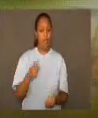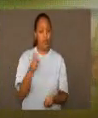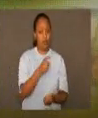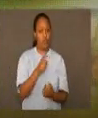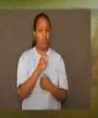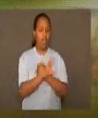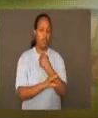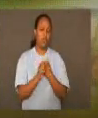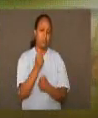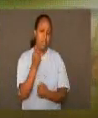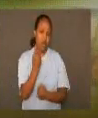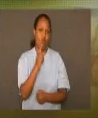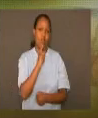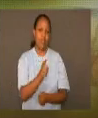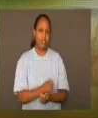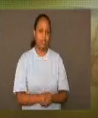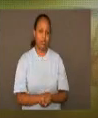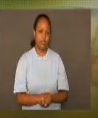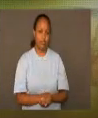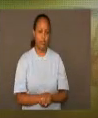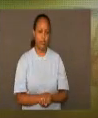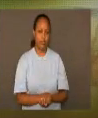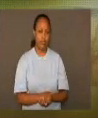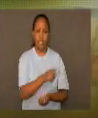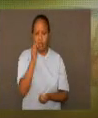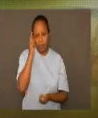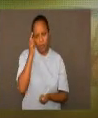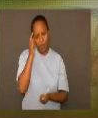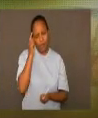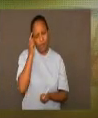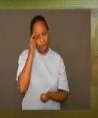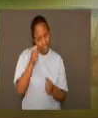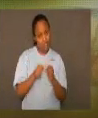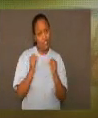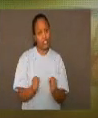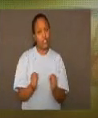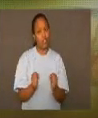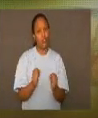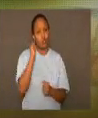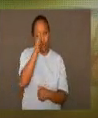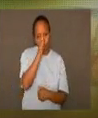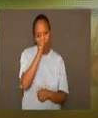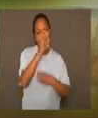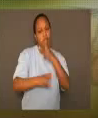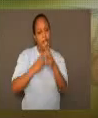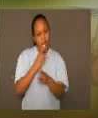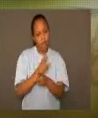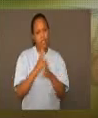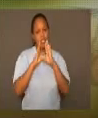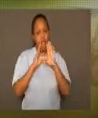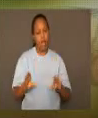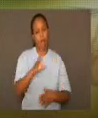Students, can you think of any ways that Ethiopia has contributed to world peace